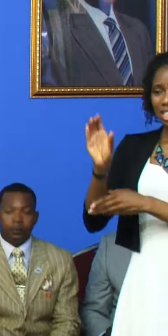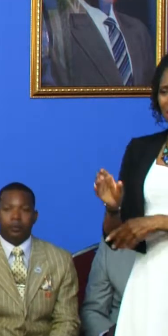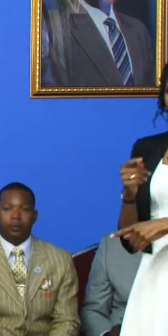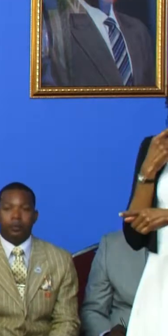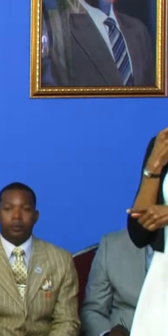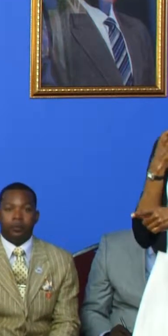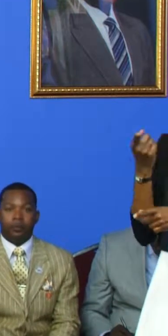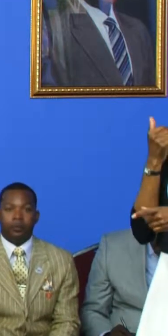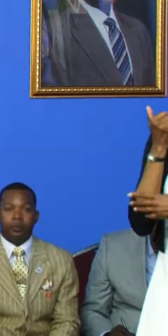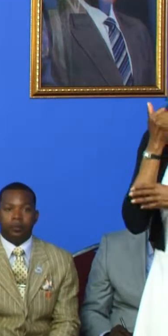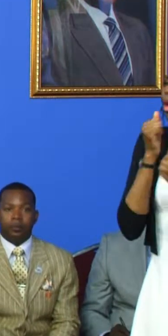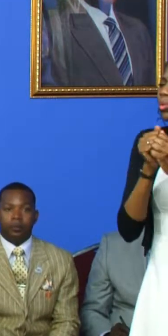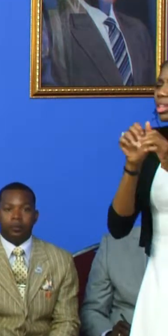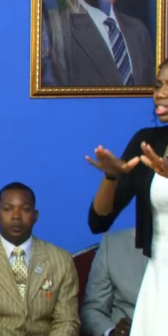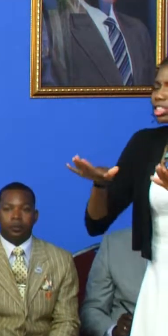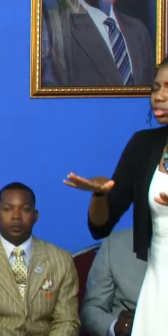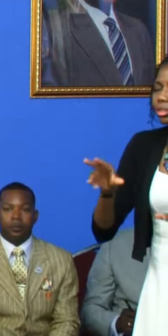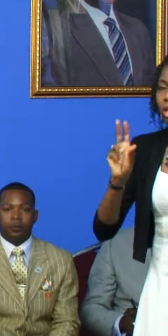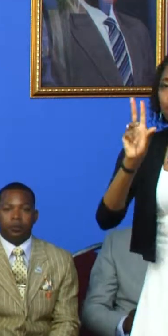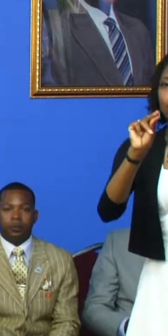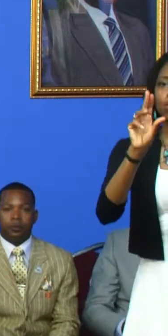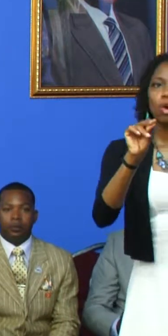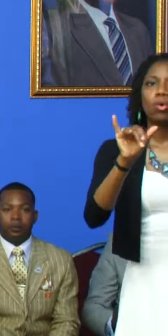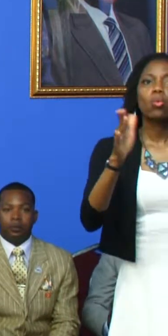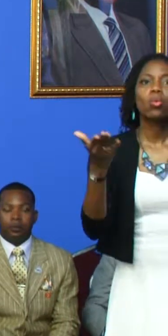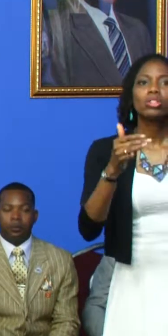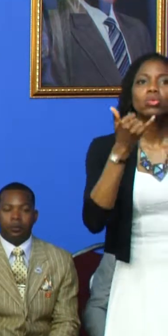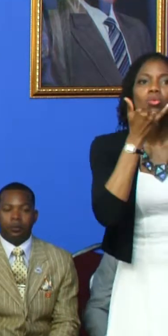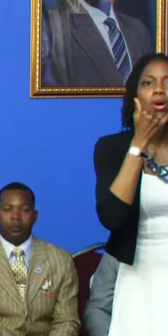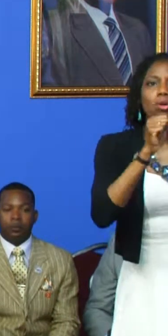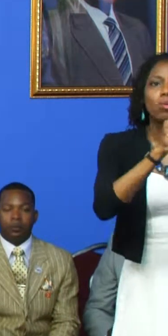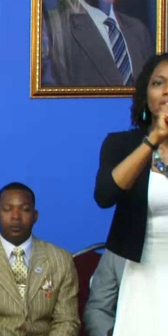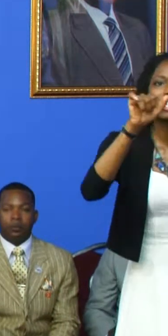with the children? No, what's wrong with this system?